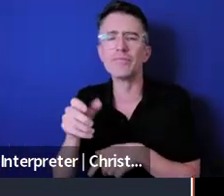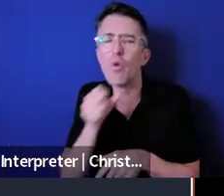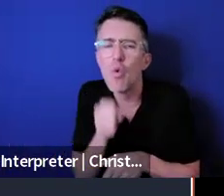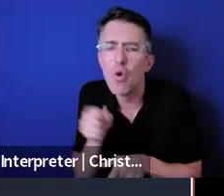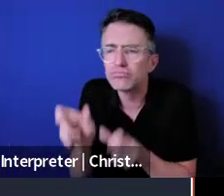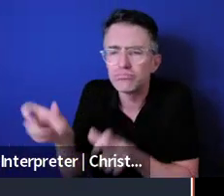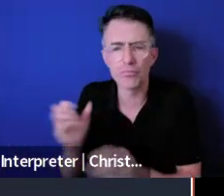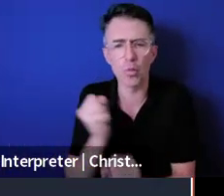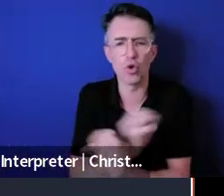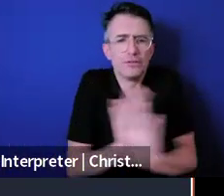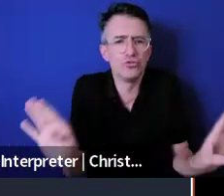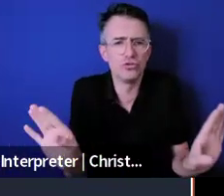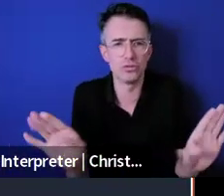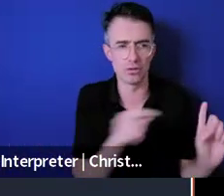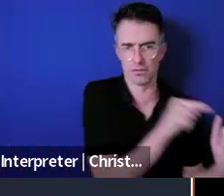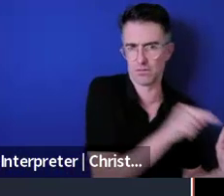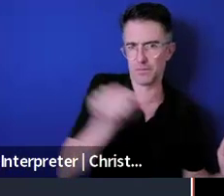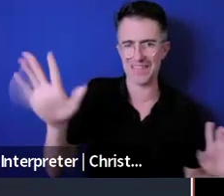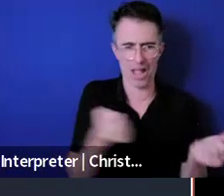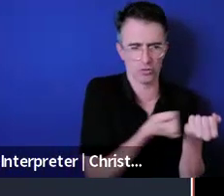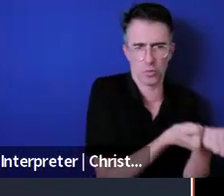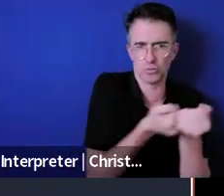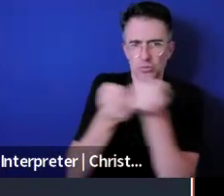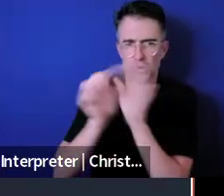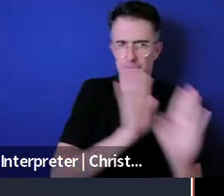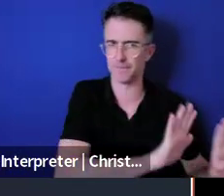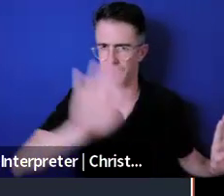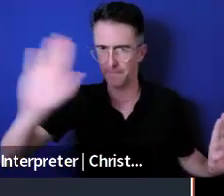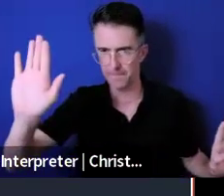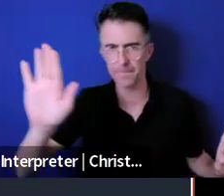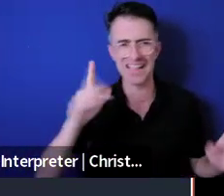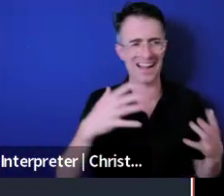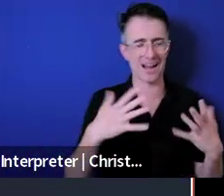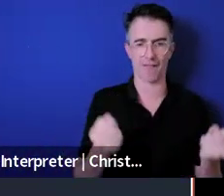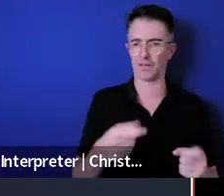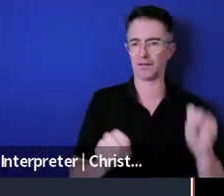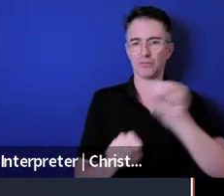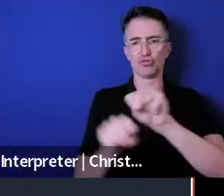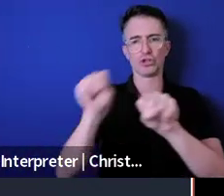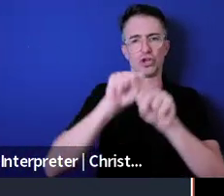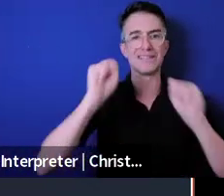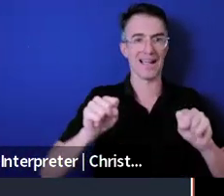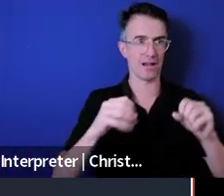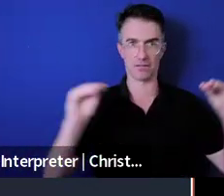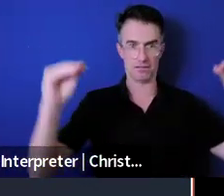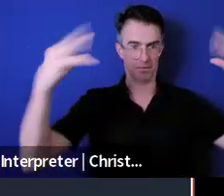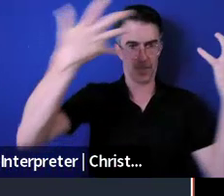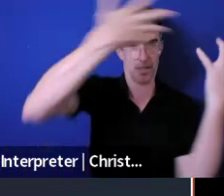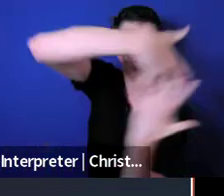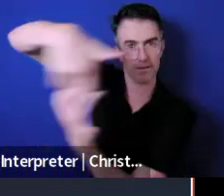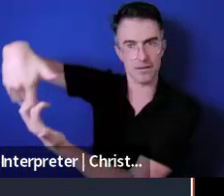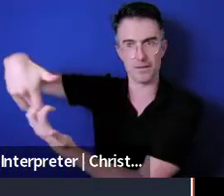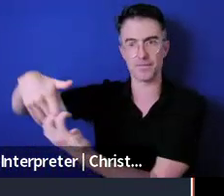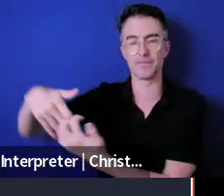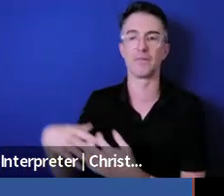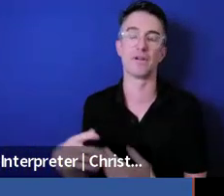create connection with other services such as early childhood development, education, economic empowerment program, and